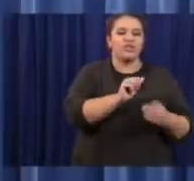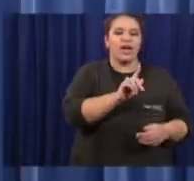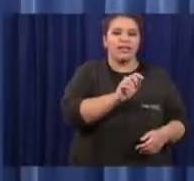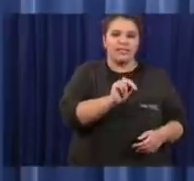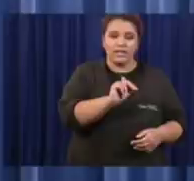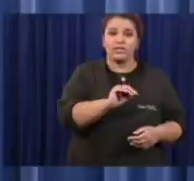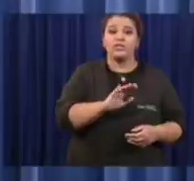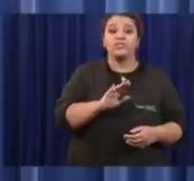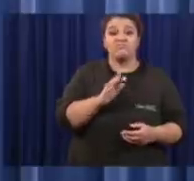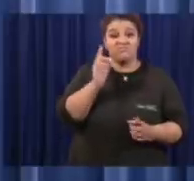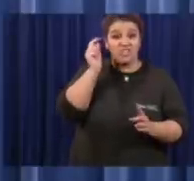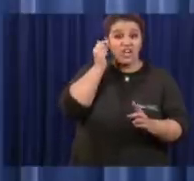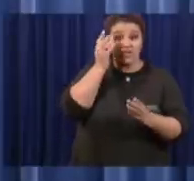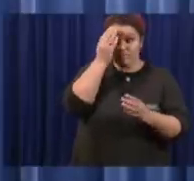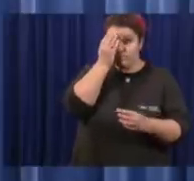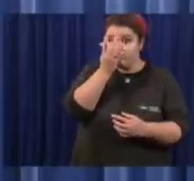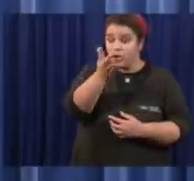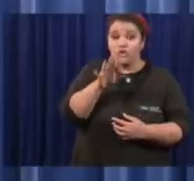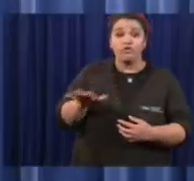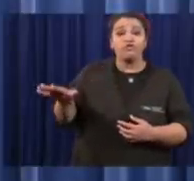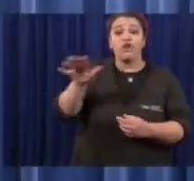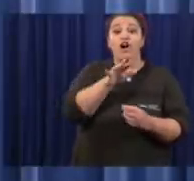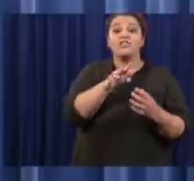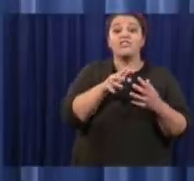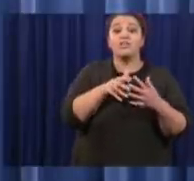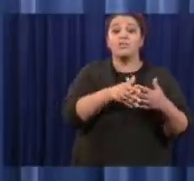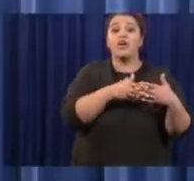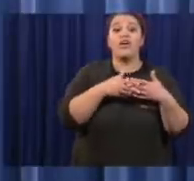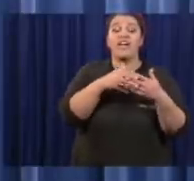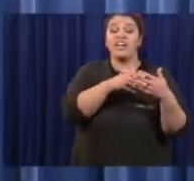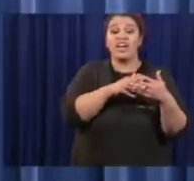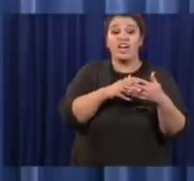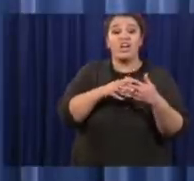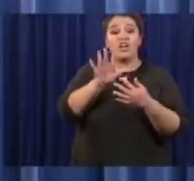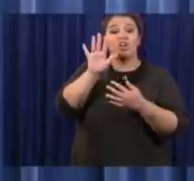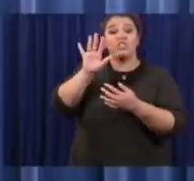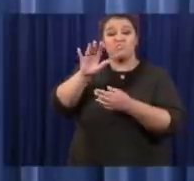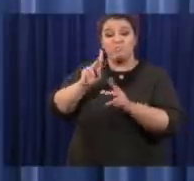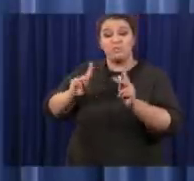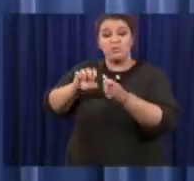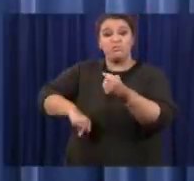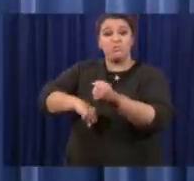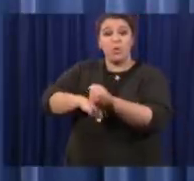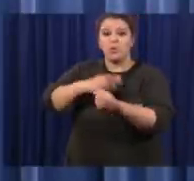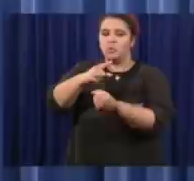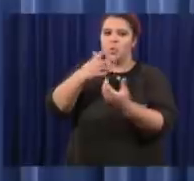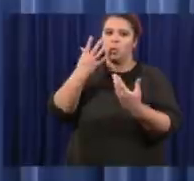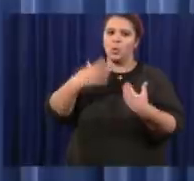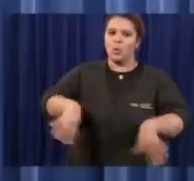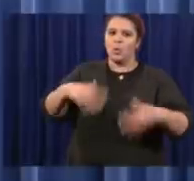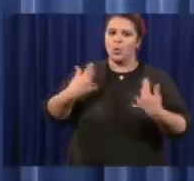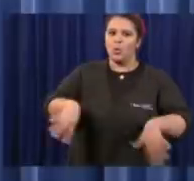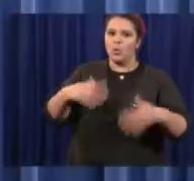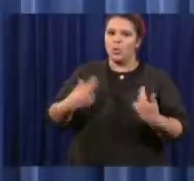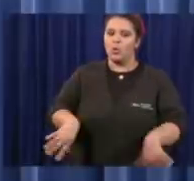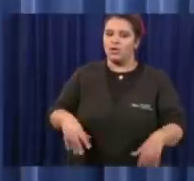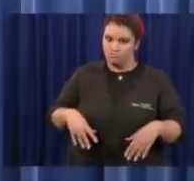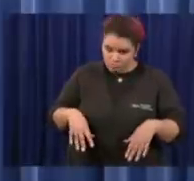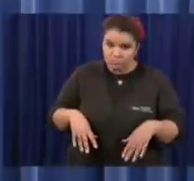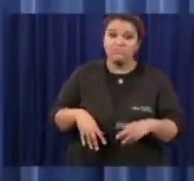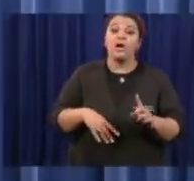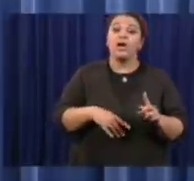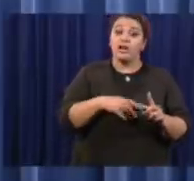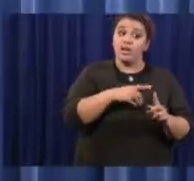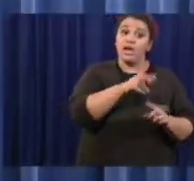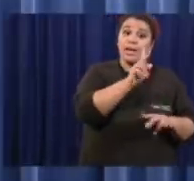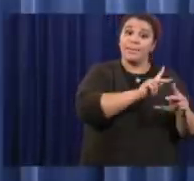Governor. You're some of the highest among governors across the country, and Dr. Acton's are pretty high as well. But it seems like she's getting a lot more vitriol,